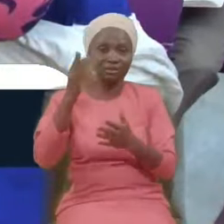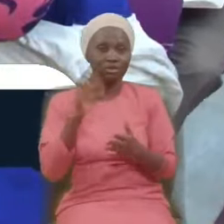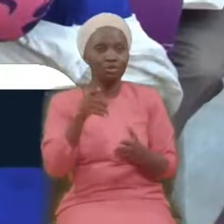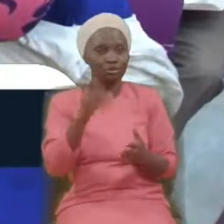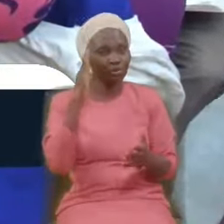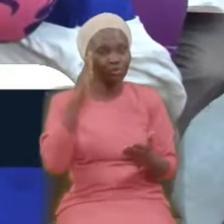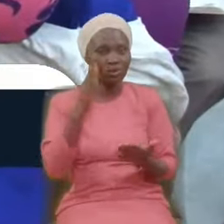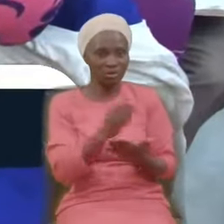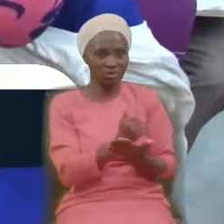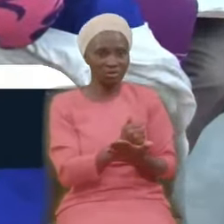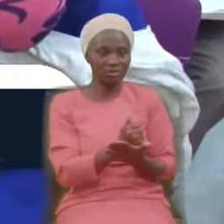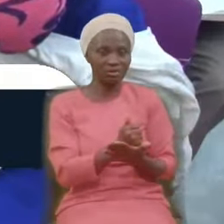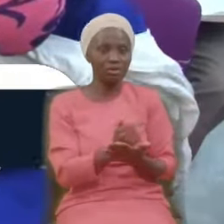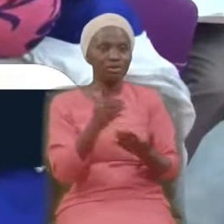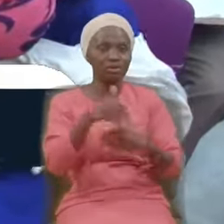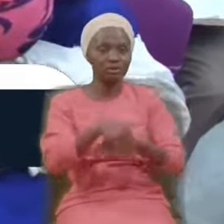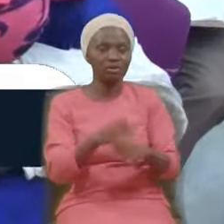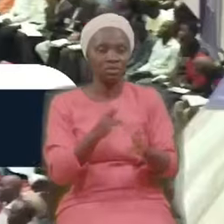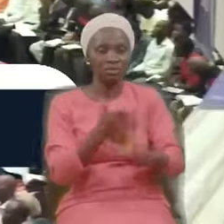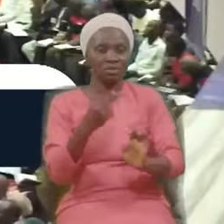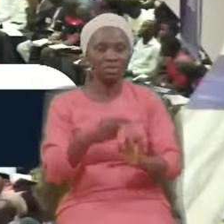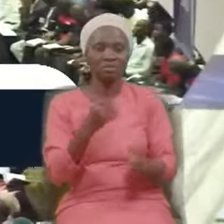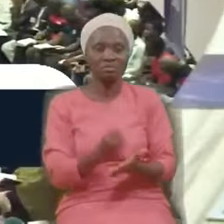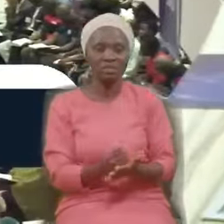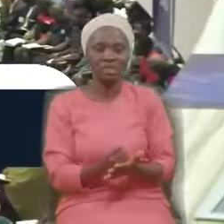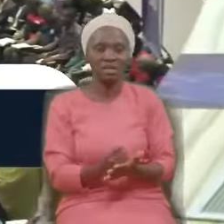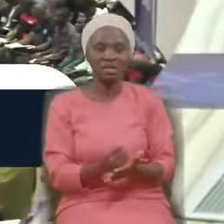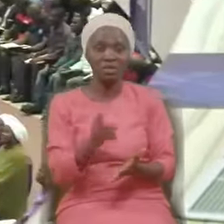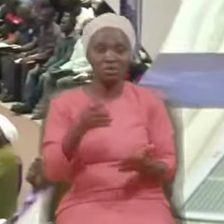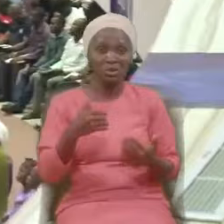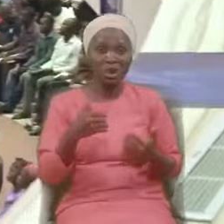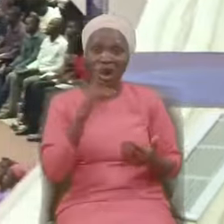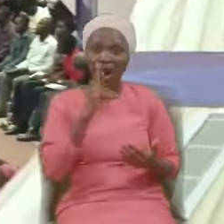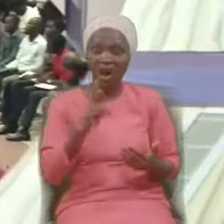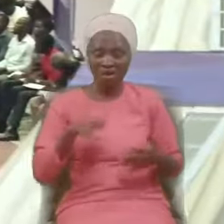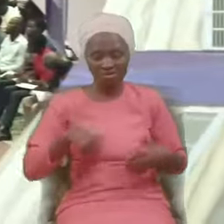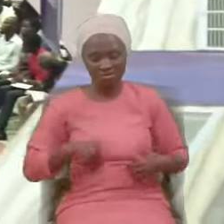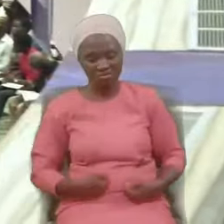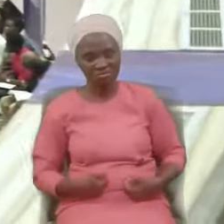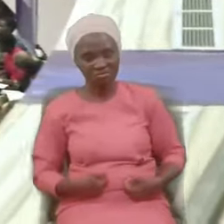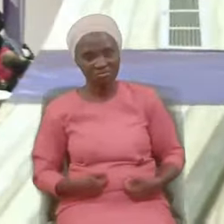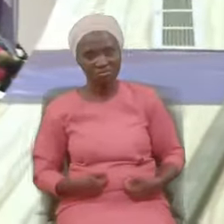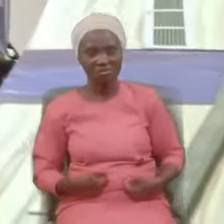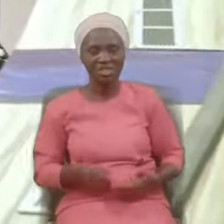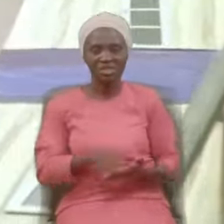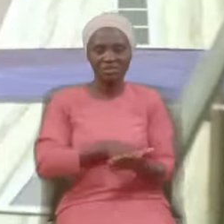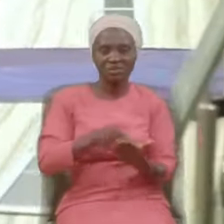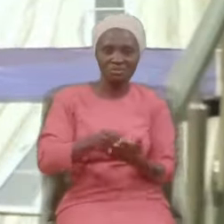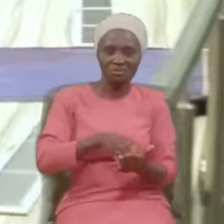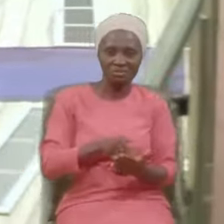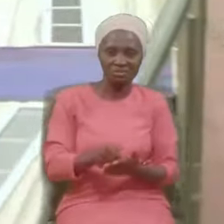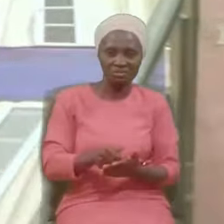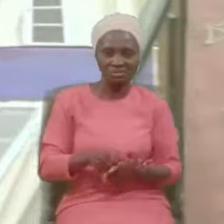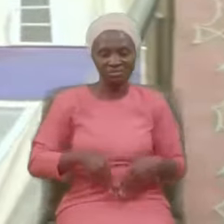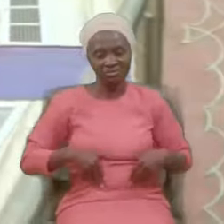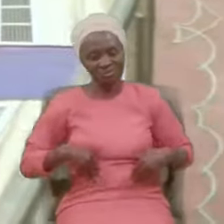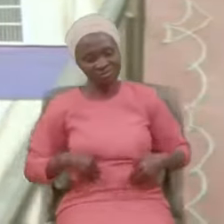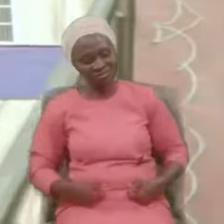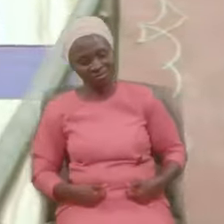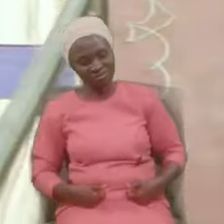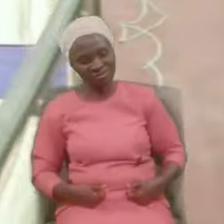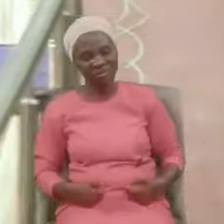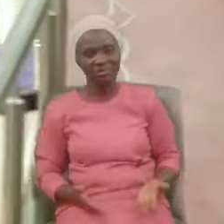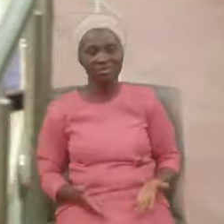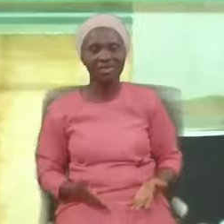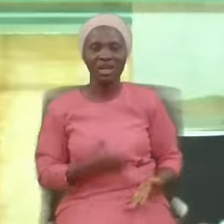Weakness has set in, impotence has set in, tiredness has set in, lukewarmness